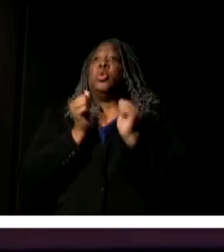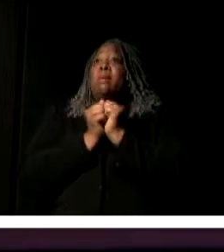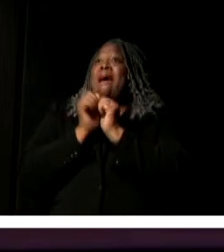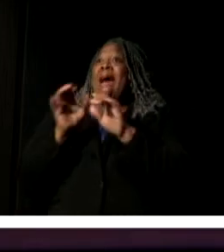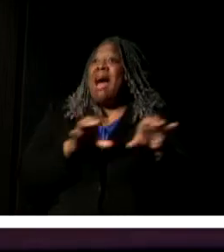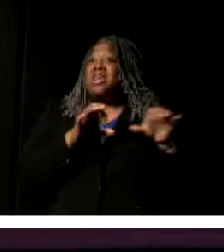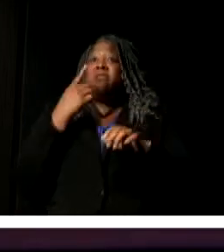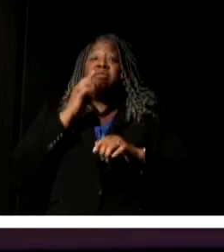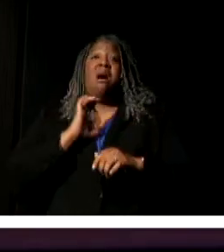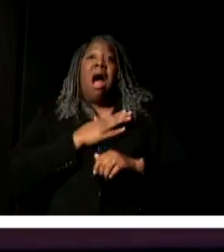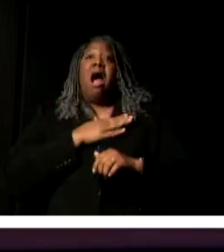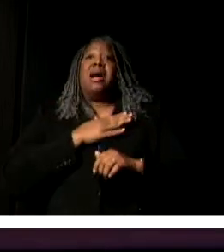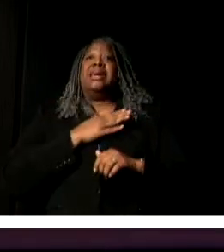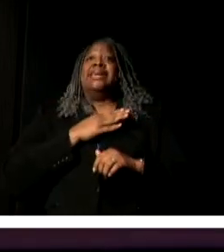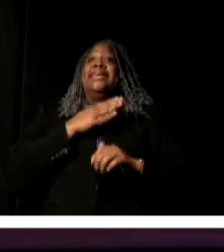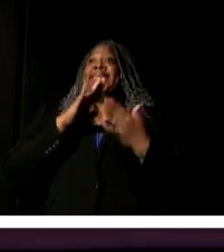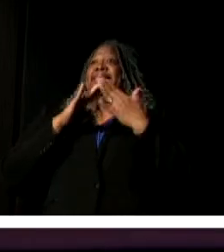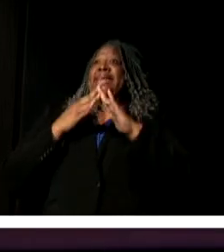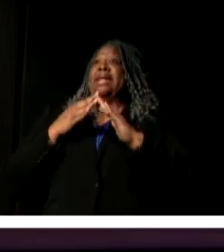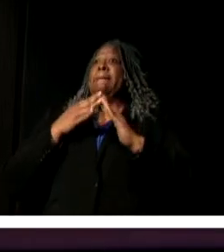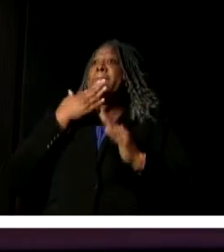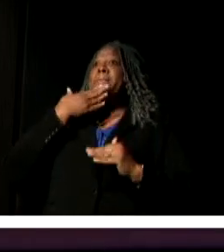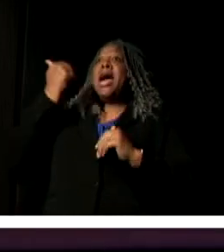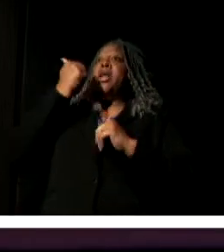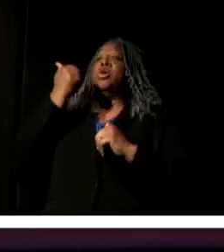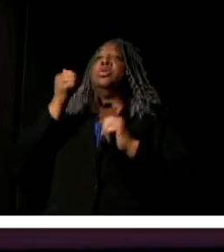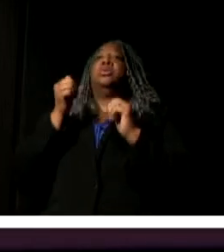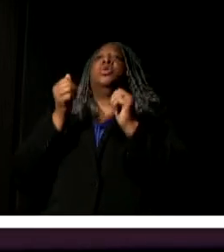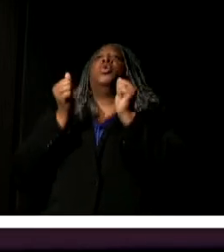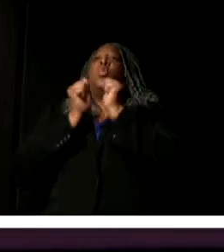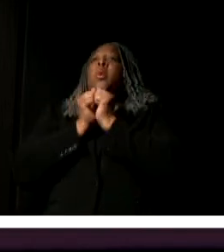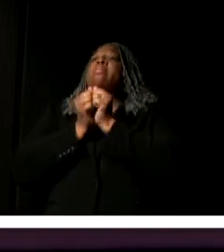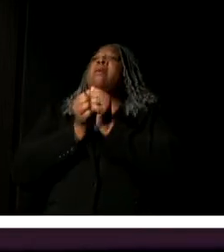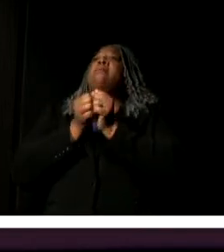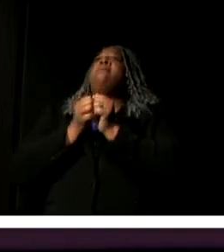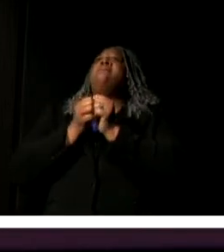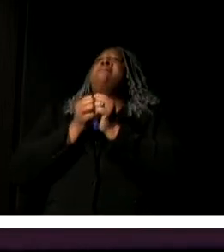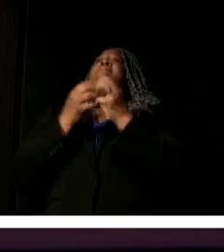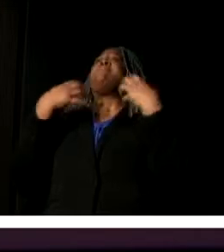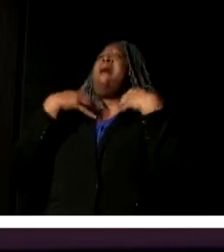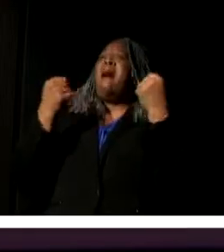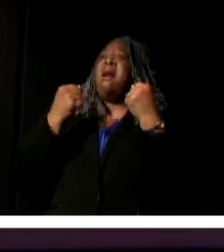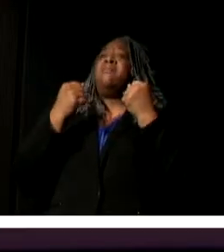our city. We ask these things with confidence and faith in you. Amen.